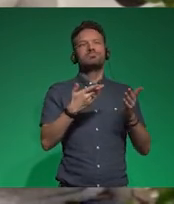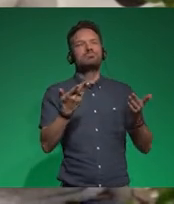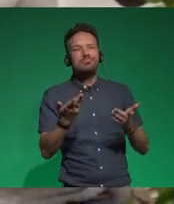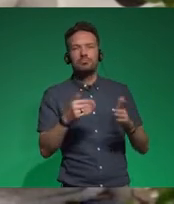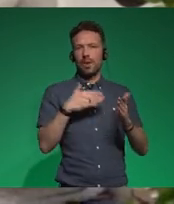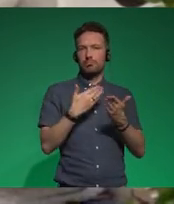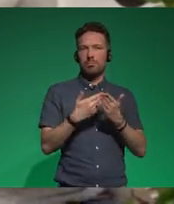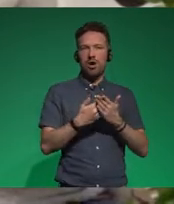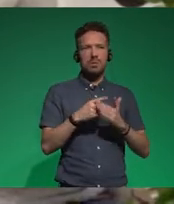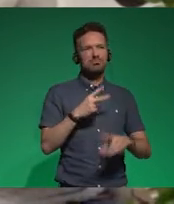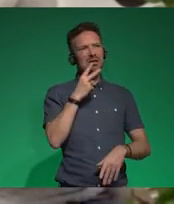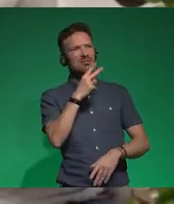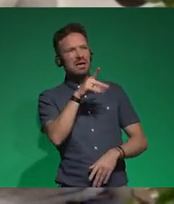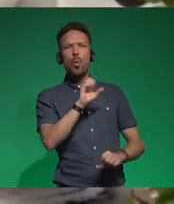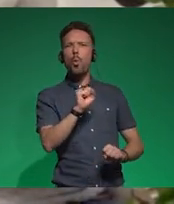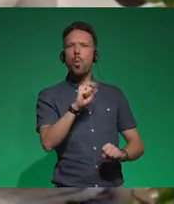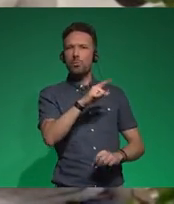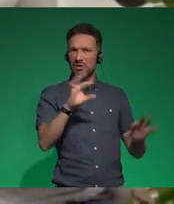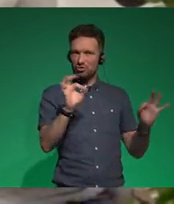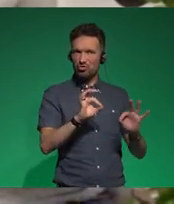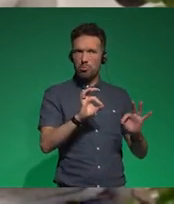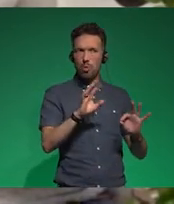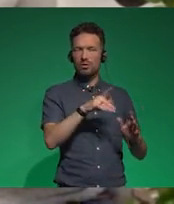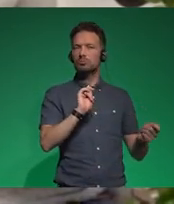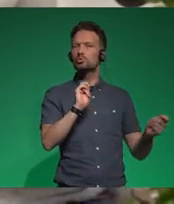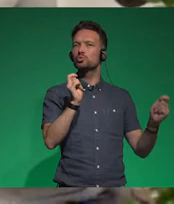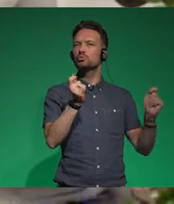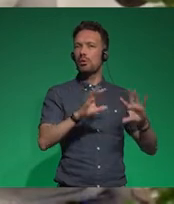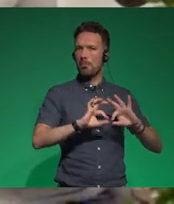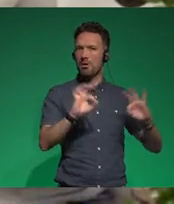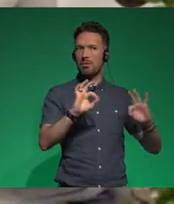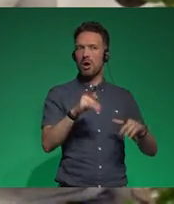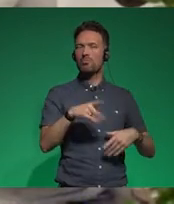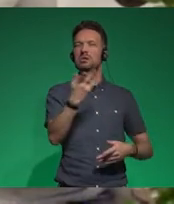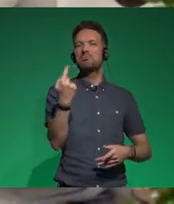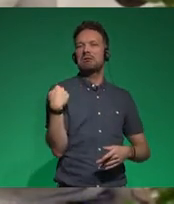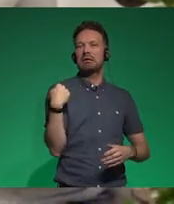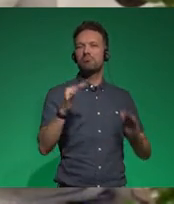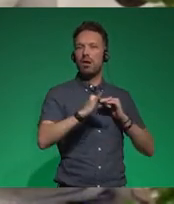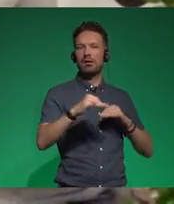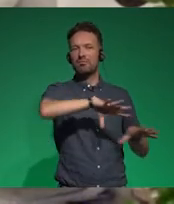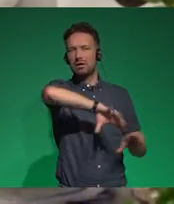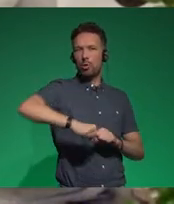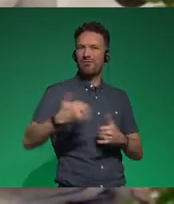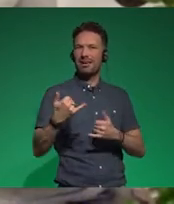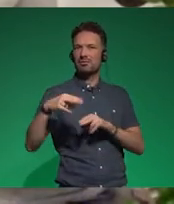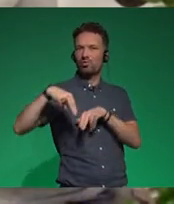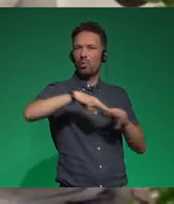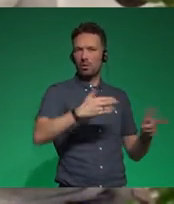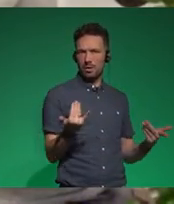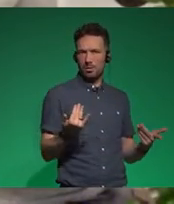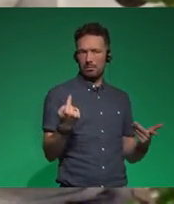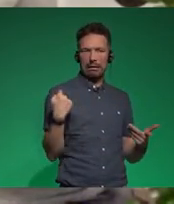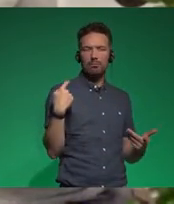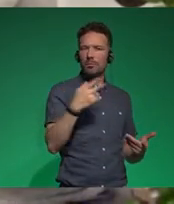It hasn't happened in reality. This is a kind of a collective story, collective